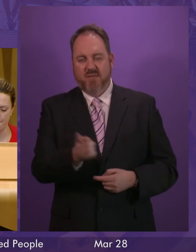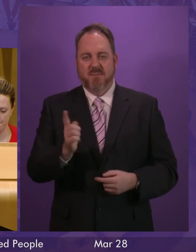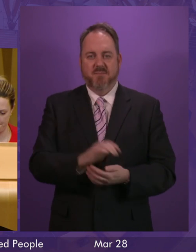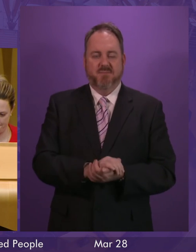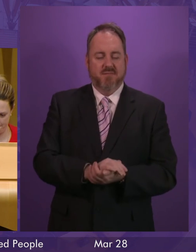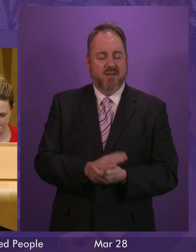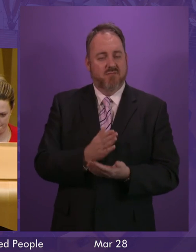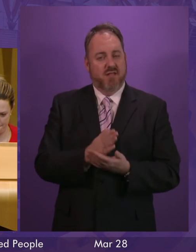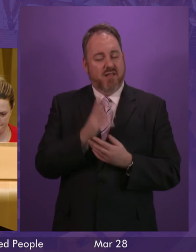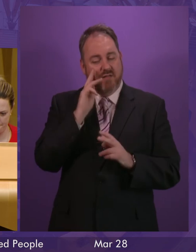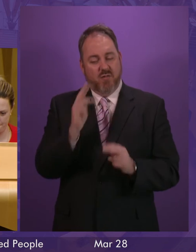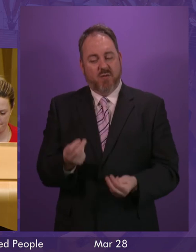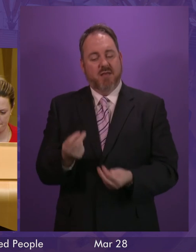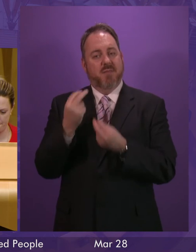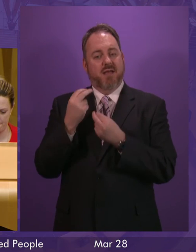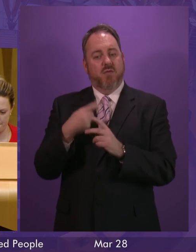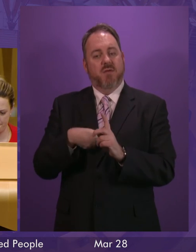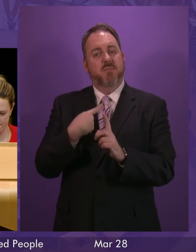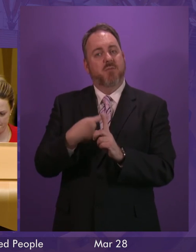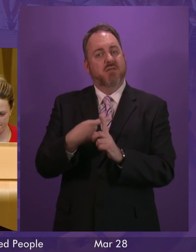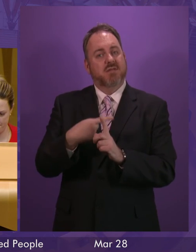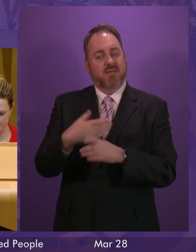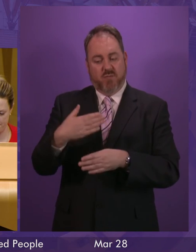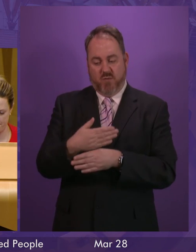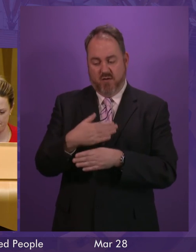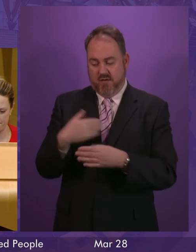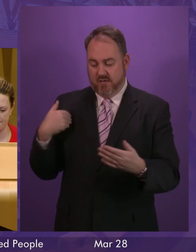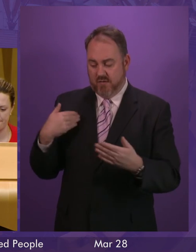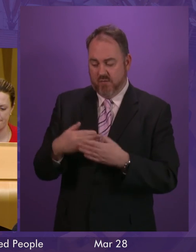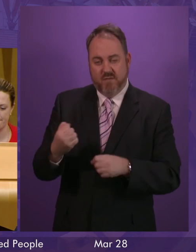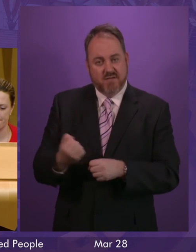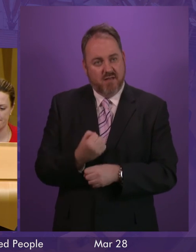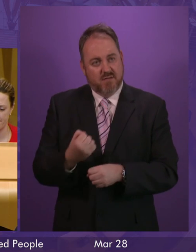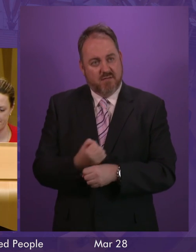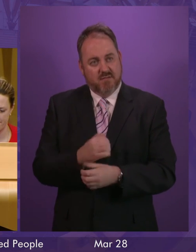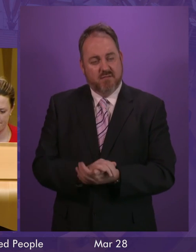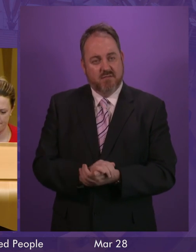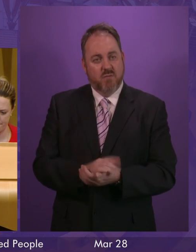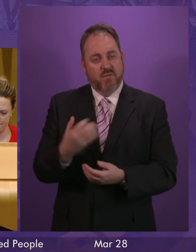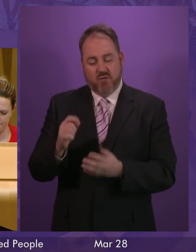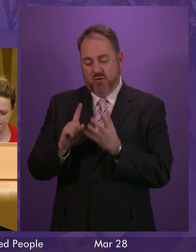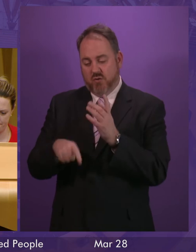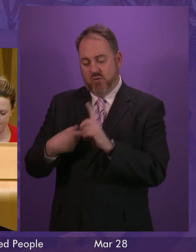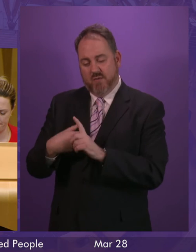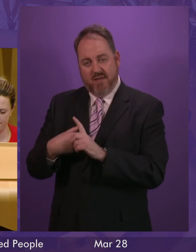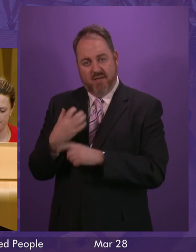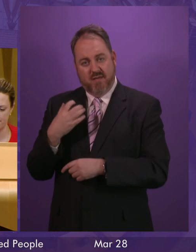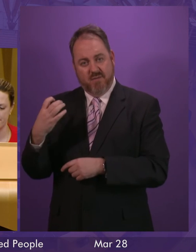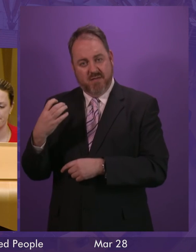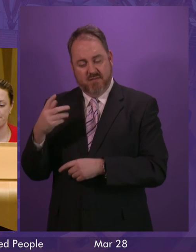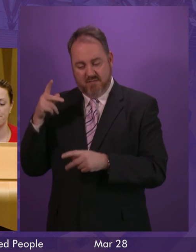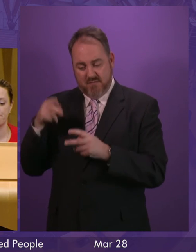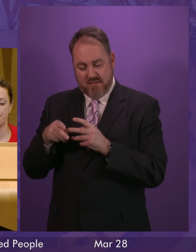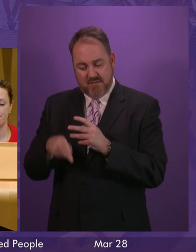reflecting on the positive work of the Government, it does have to be said that it is a tale of two governments. UK Government welfare cuts having a